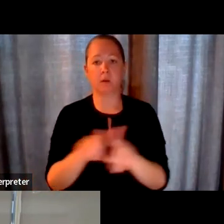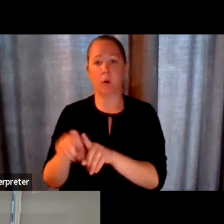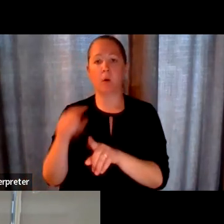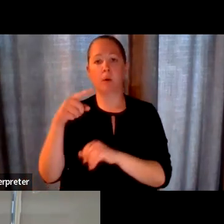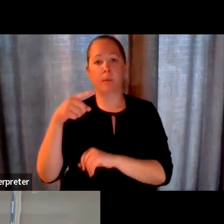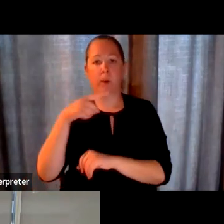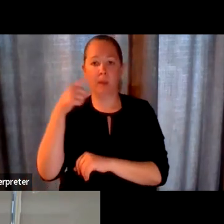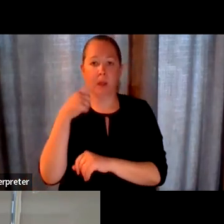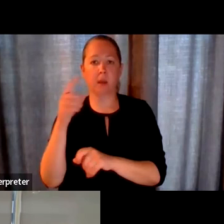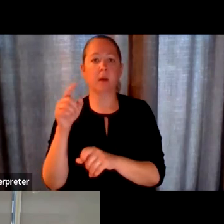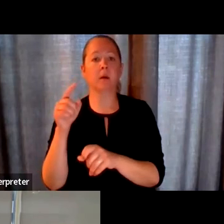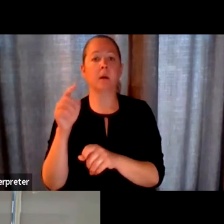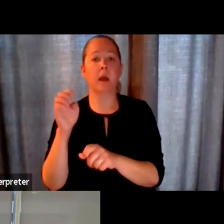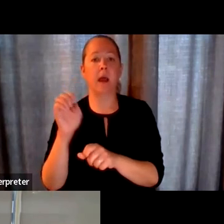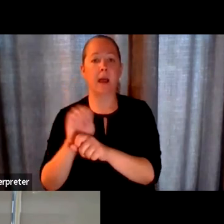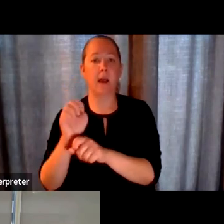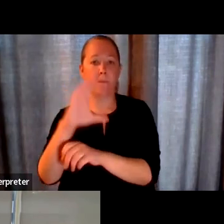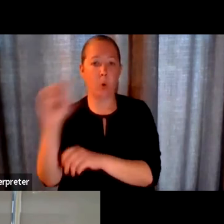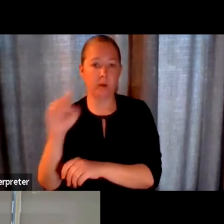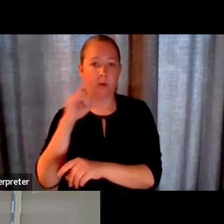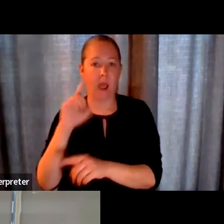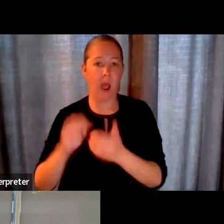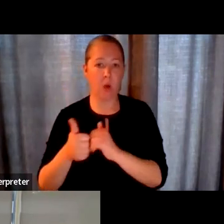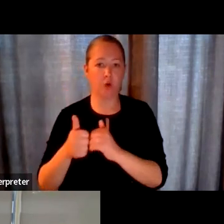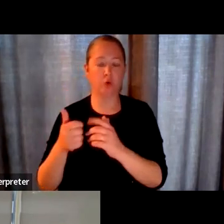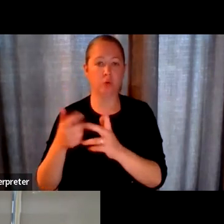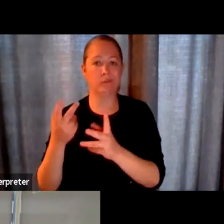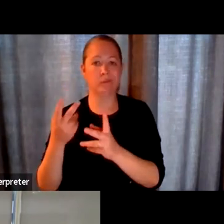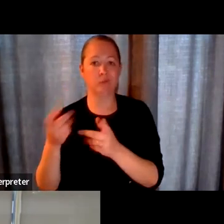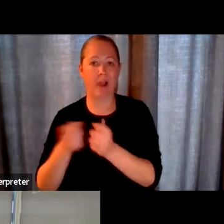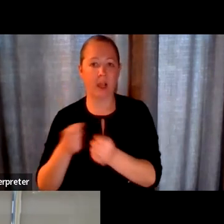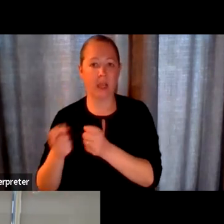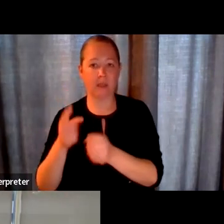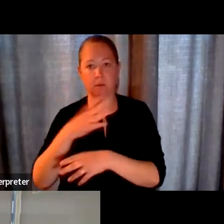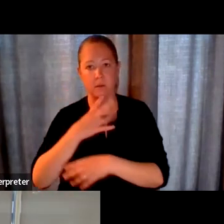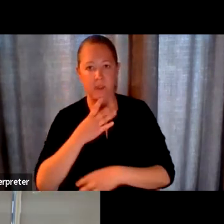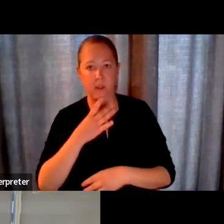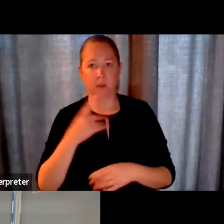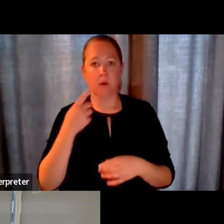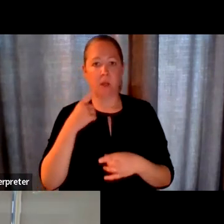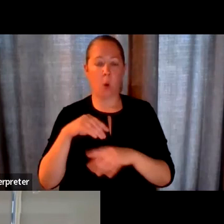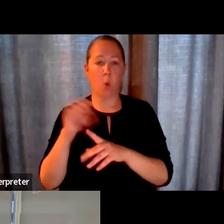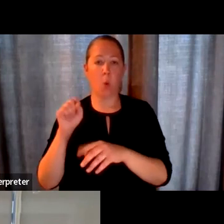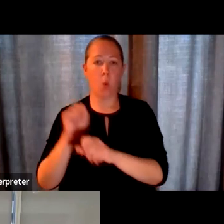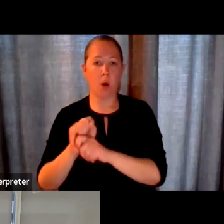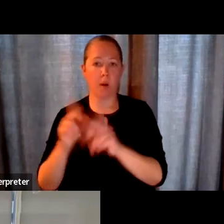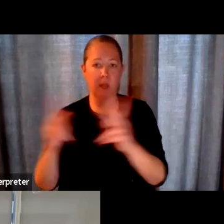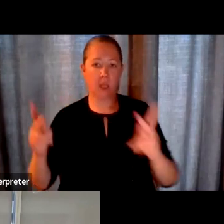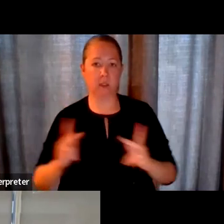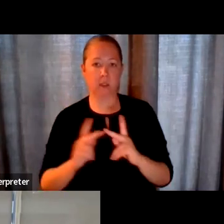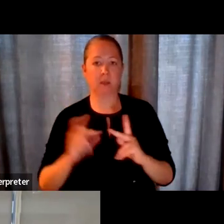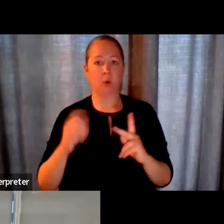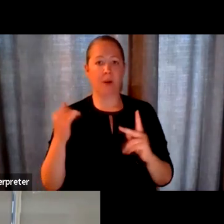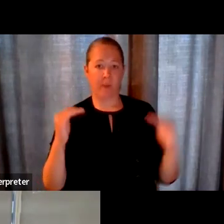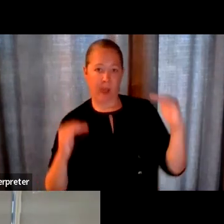when necessary and having an efficient workplace, courts have come up with a test it's a balancing test. You look at